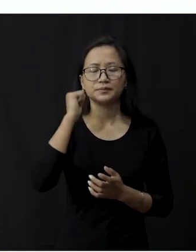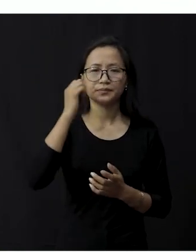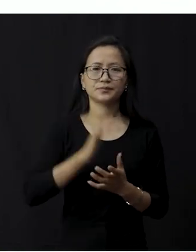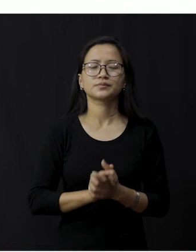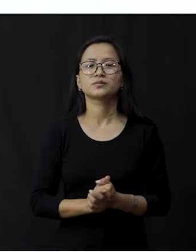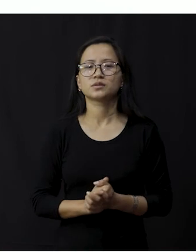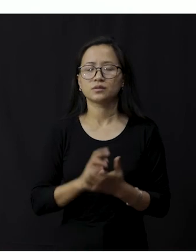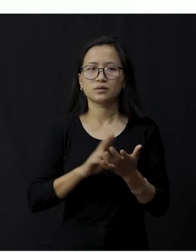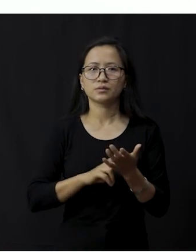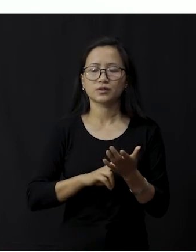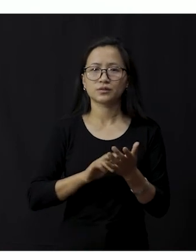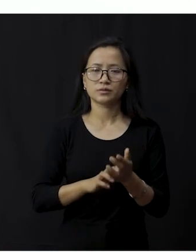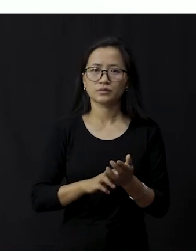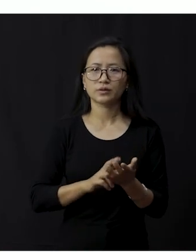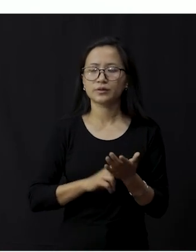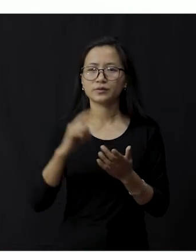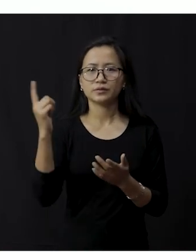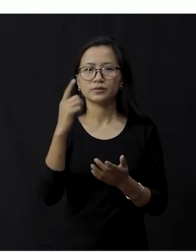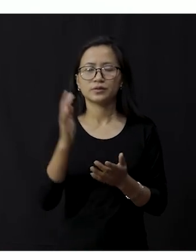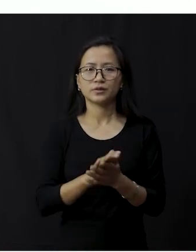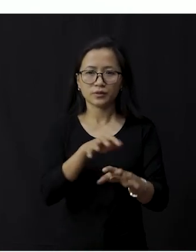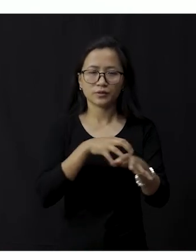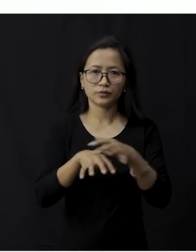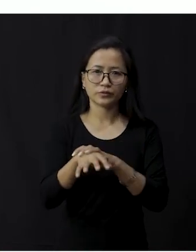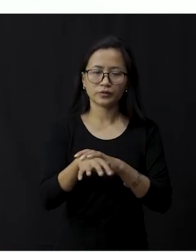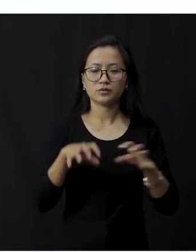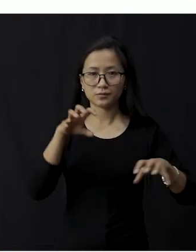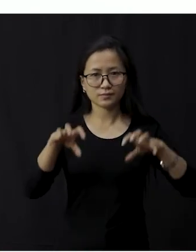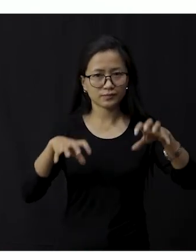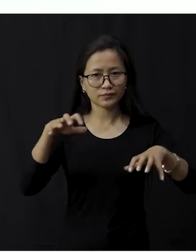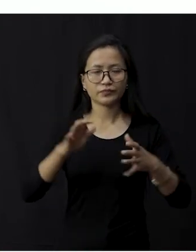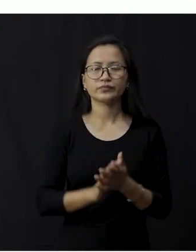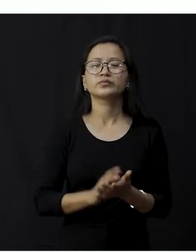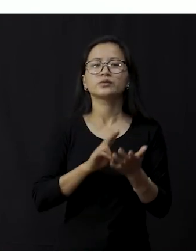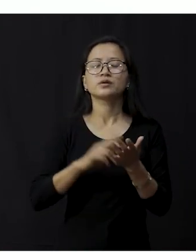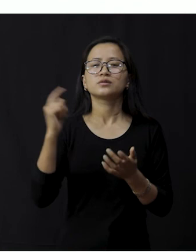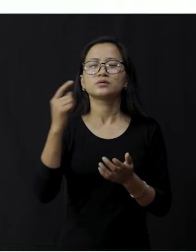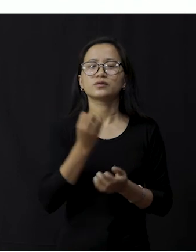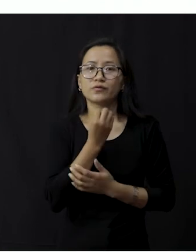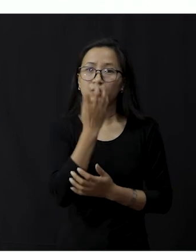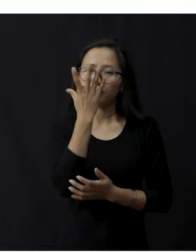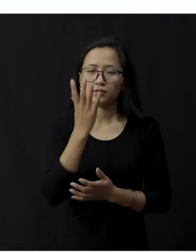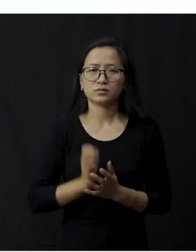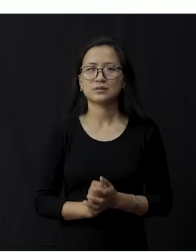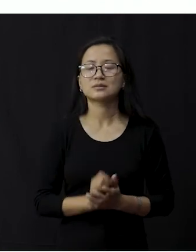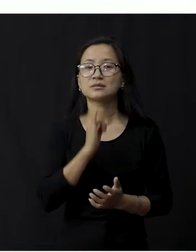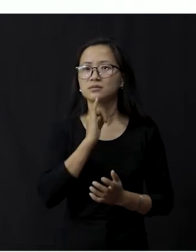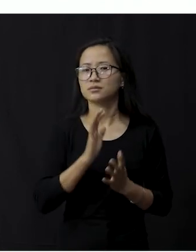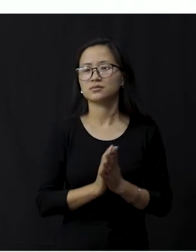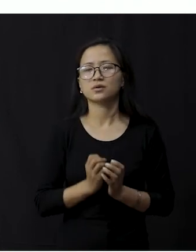of India is tiger, right? National flower of India is